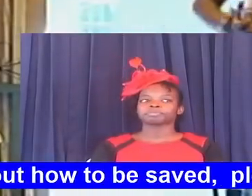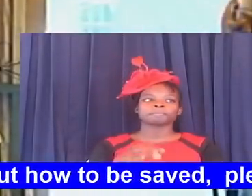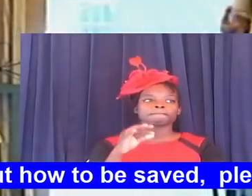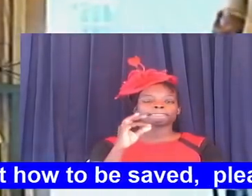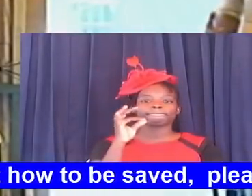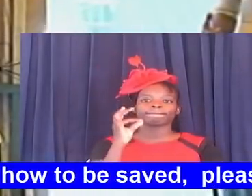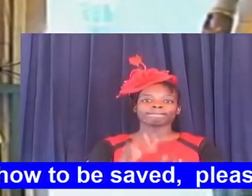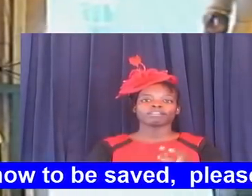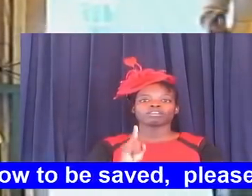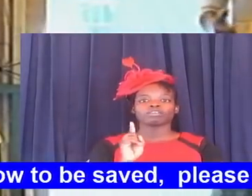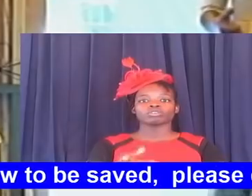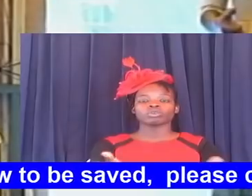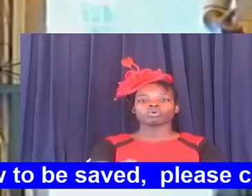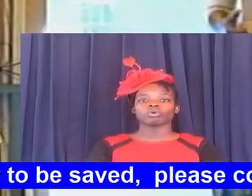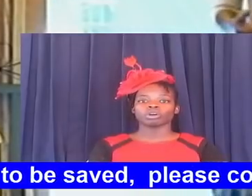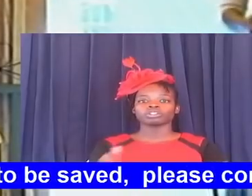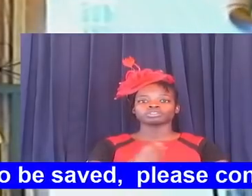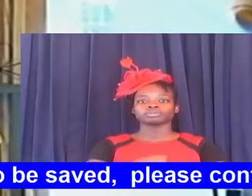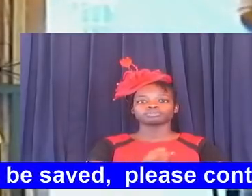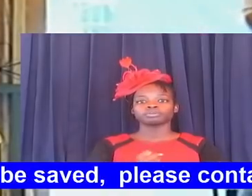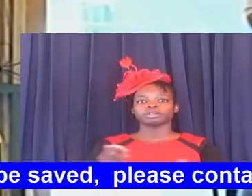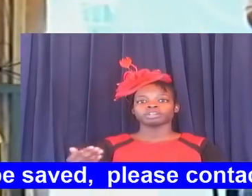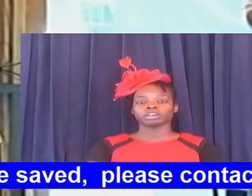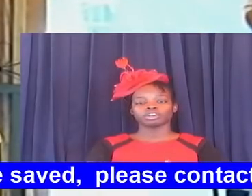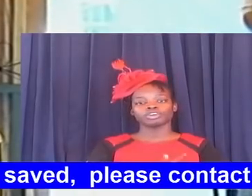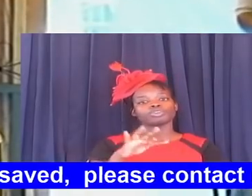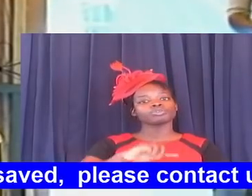I invite you to just bow your head right where you are.